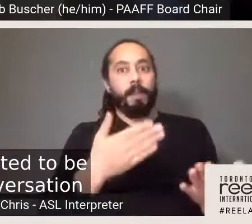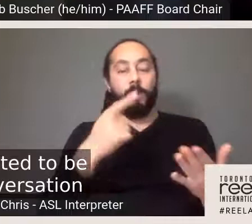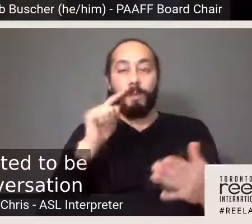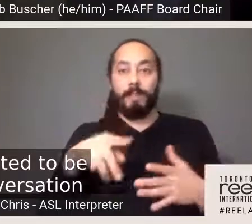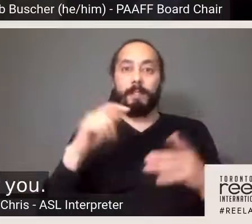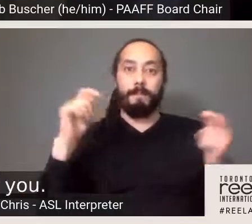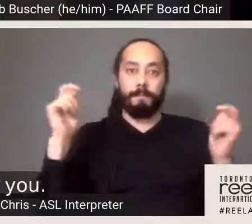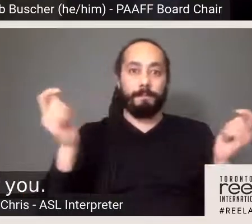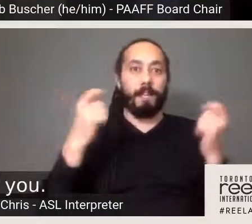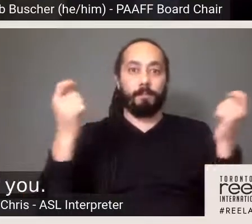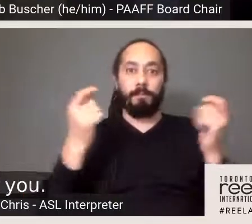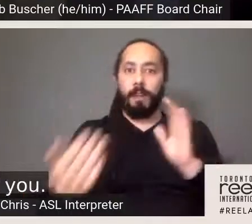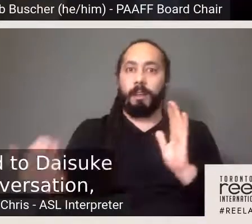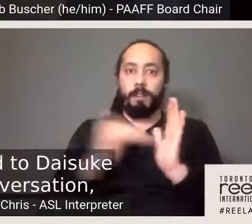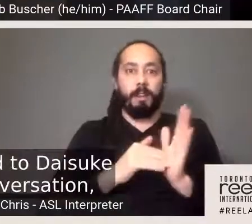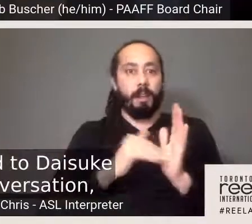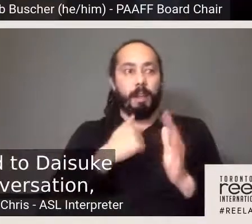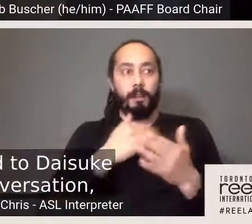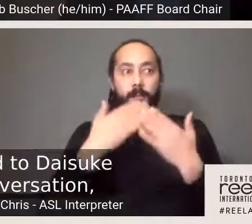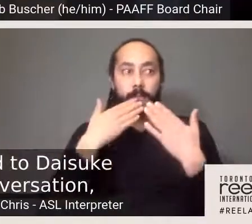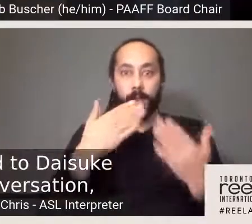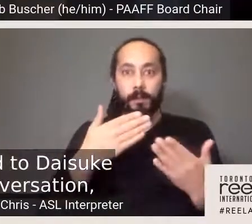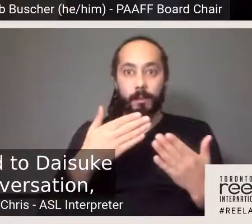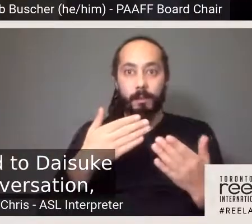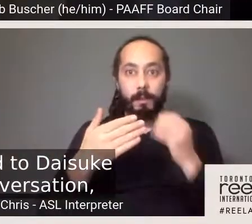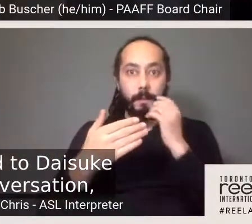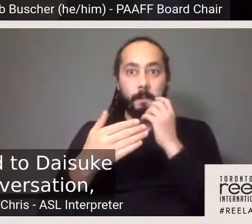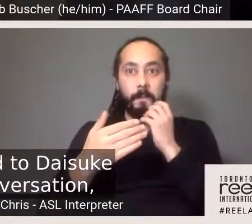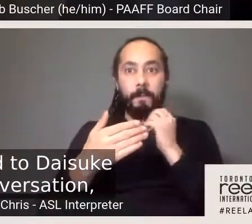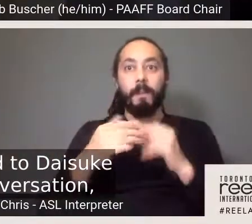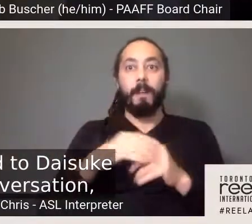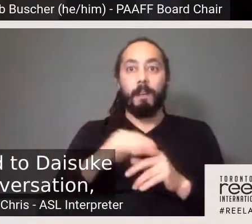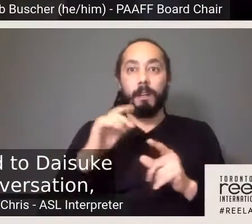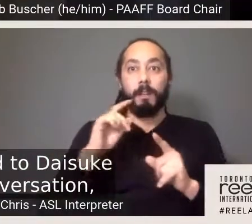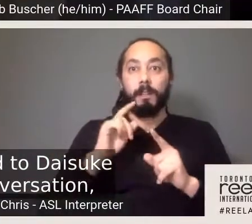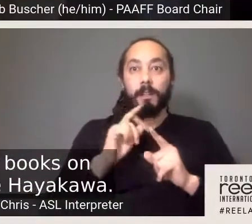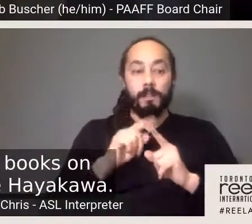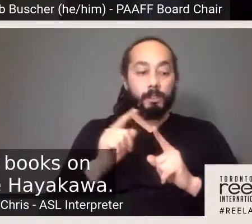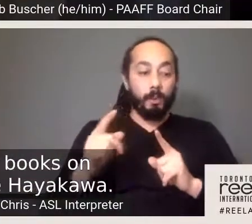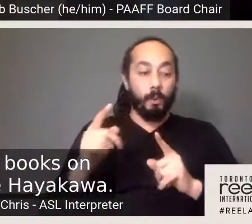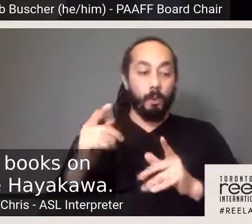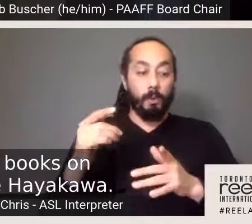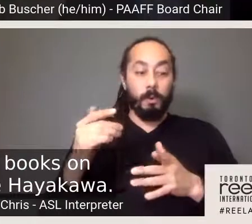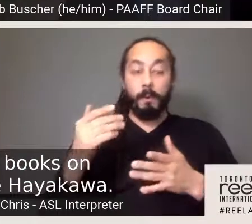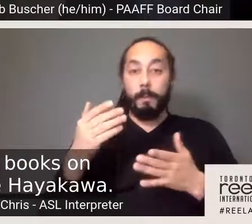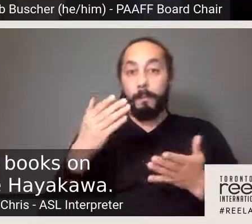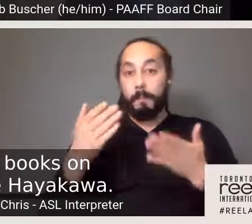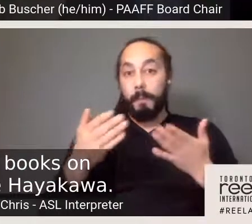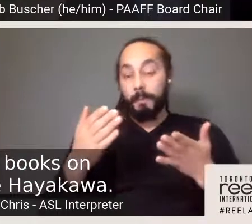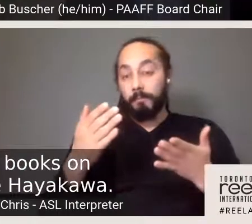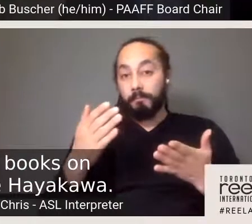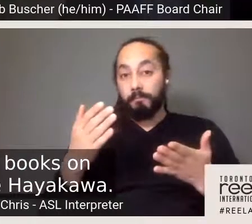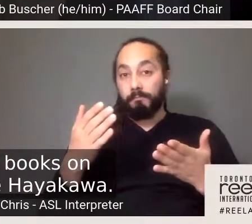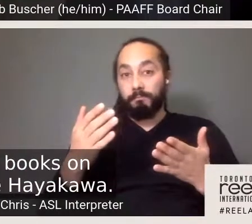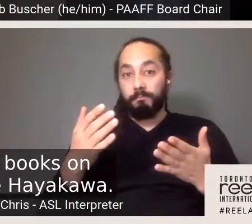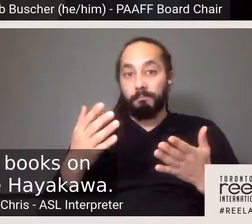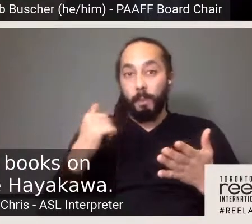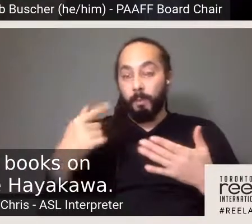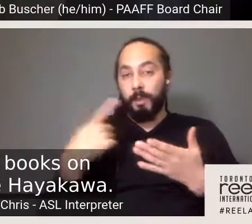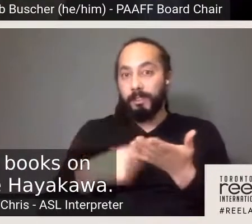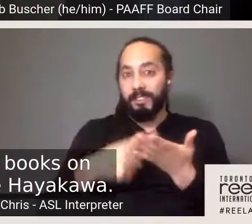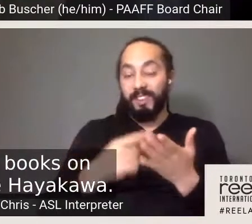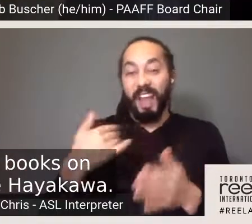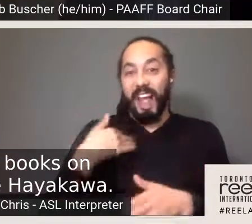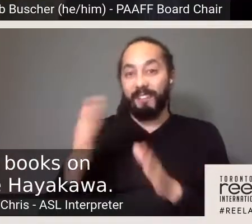this conversation with both of you. As I had mentioned to Daisuke in an earlier conversation, I have one of his books on my desk on